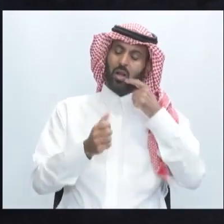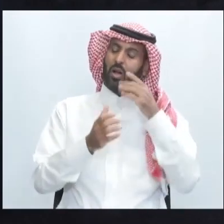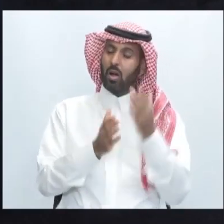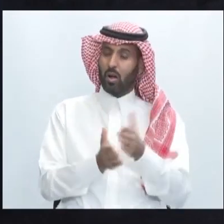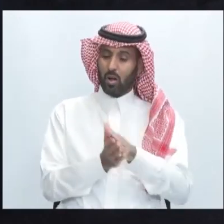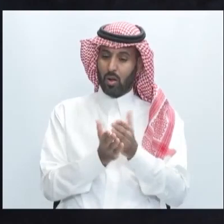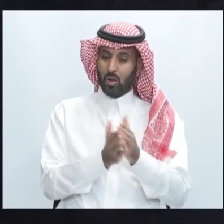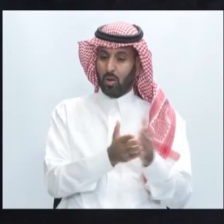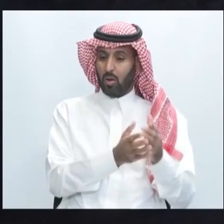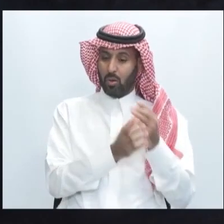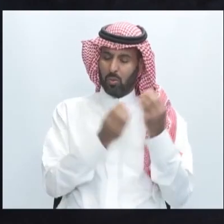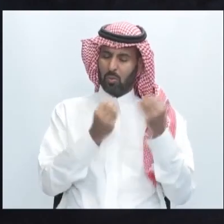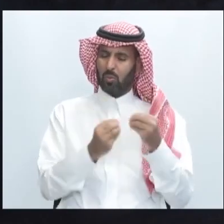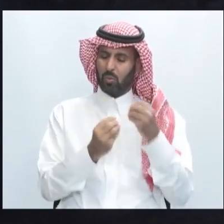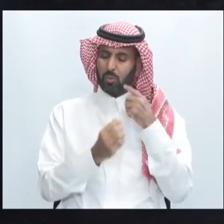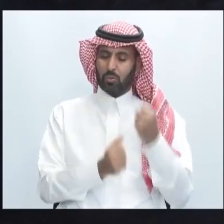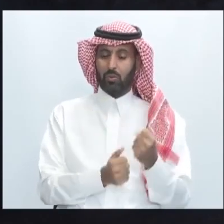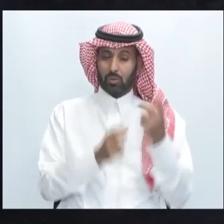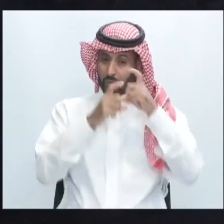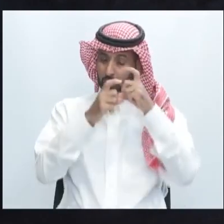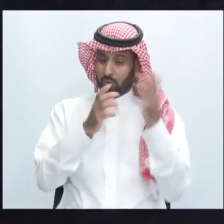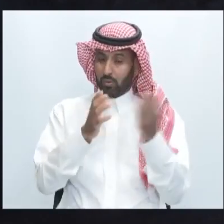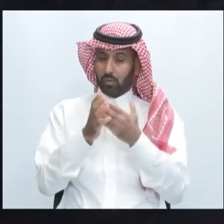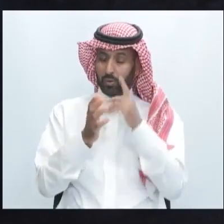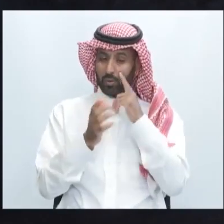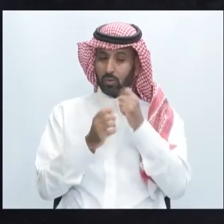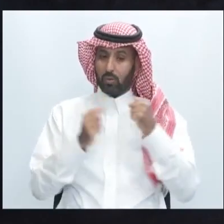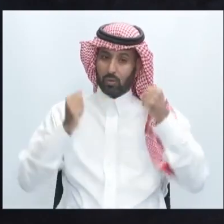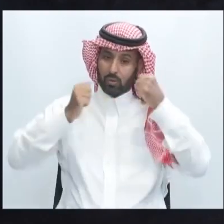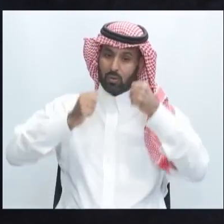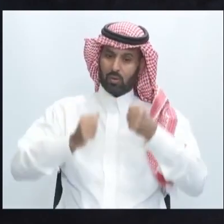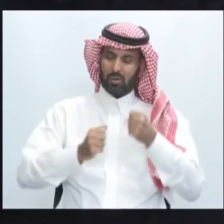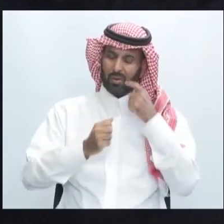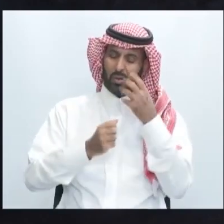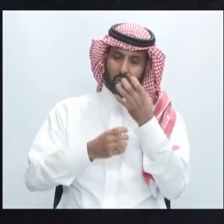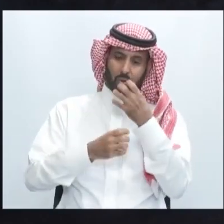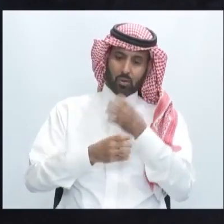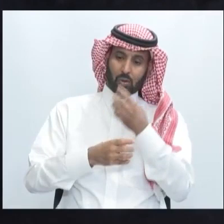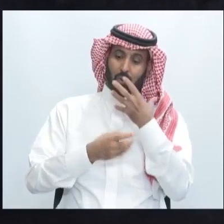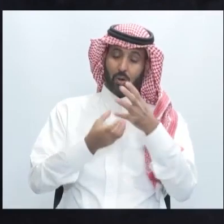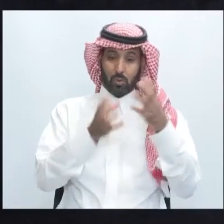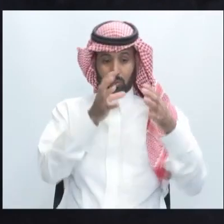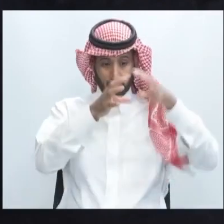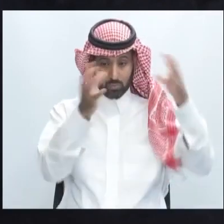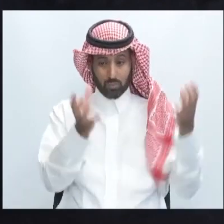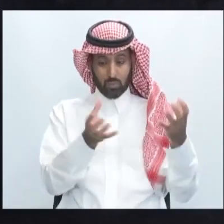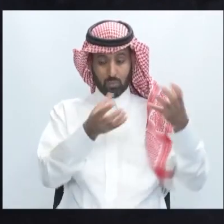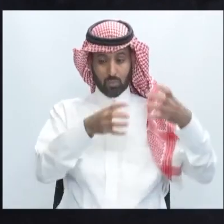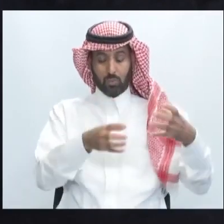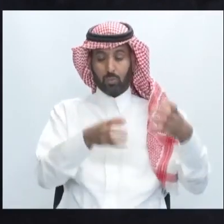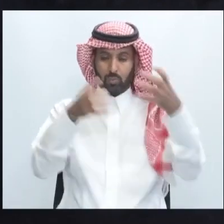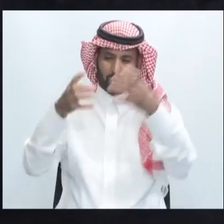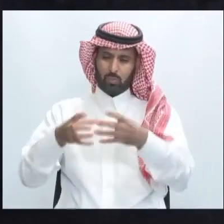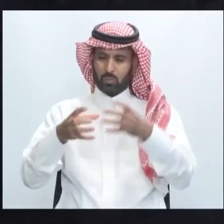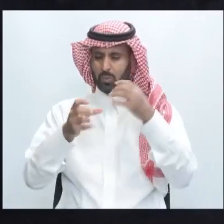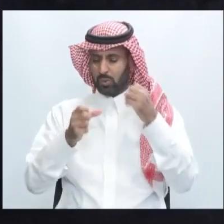load of books. And you'll see the picture of the truck with the watermelons. So this is a truck load